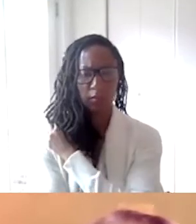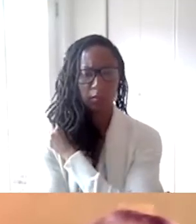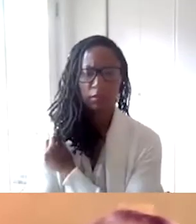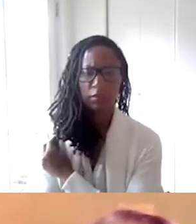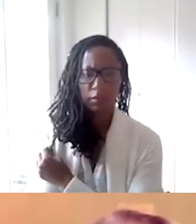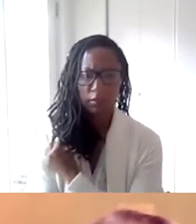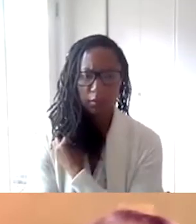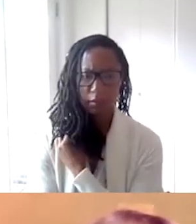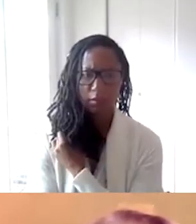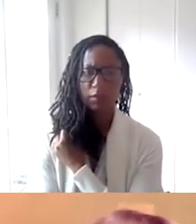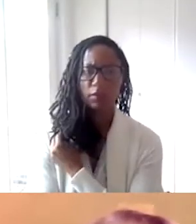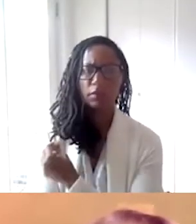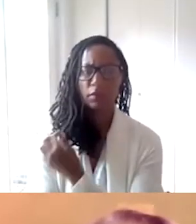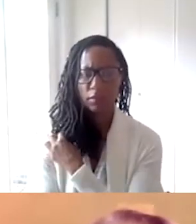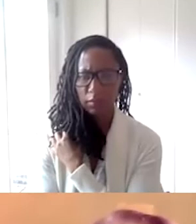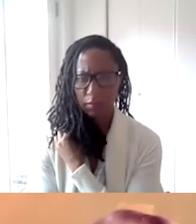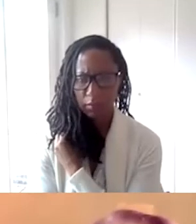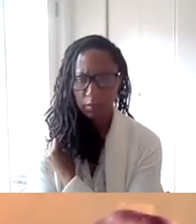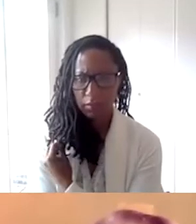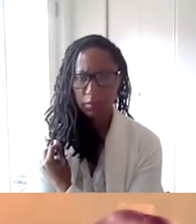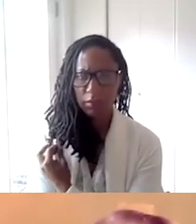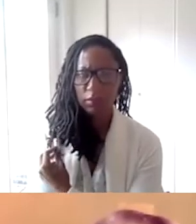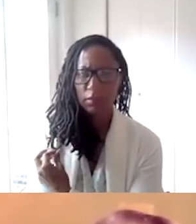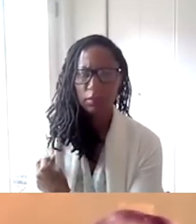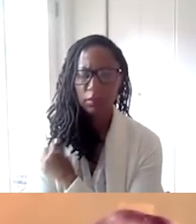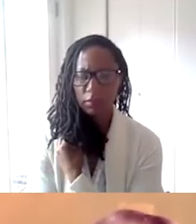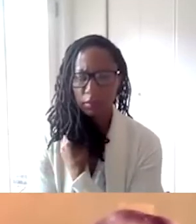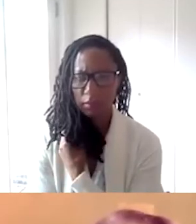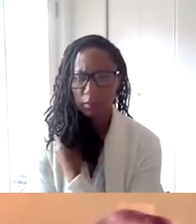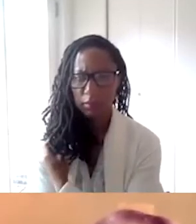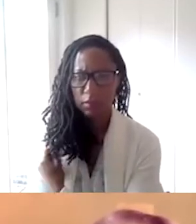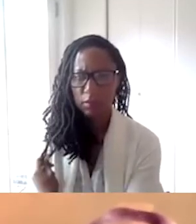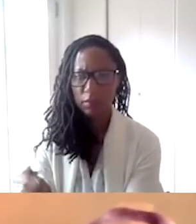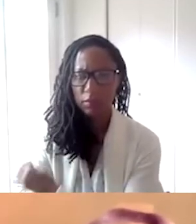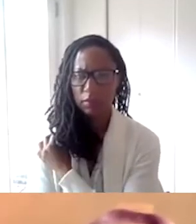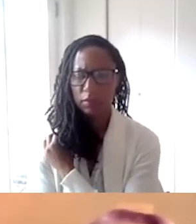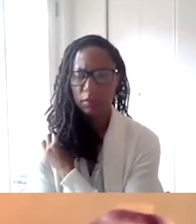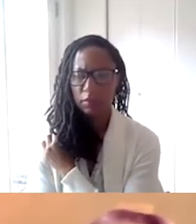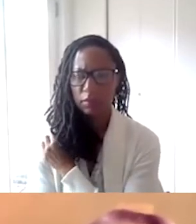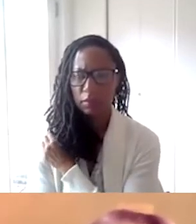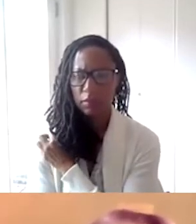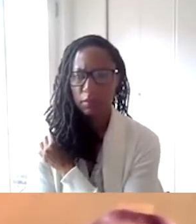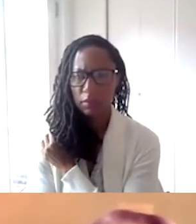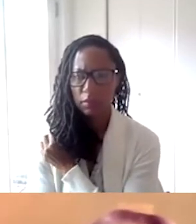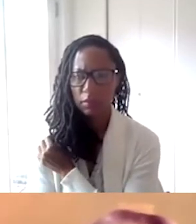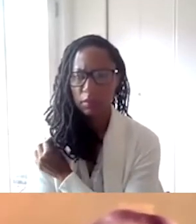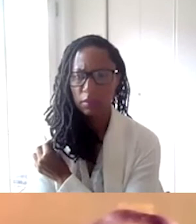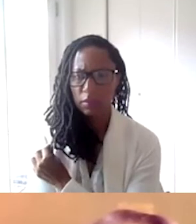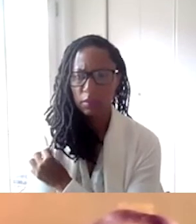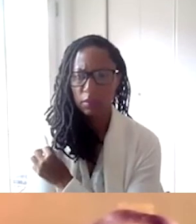without disability don't usually get educated on how to get along